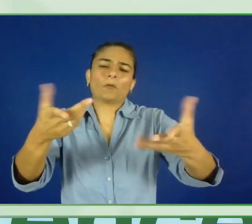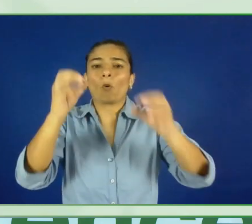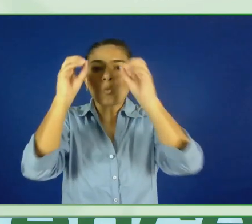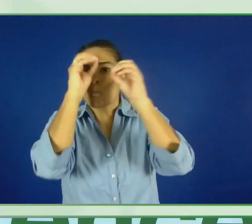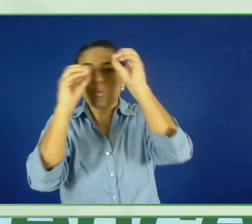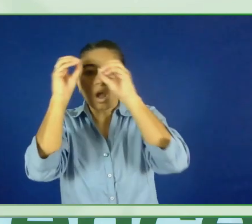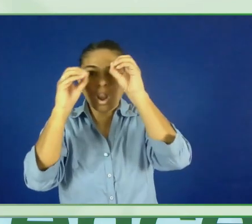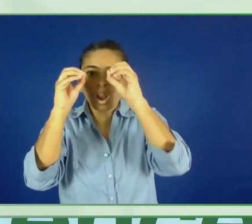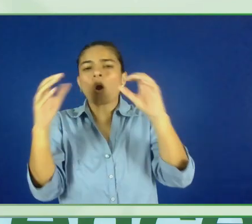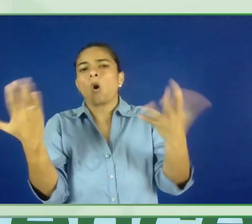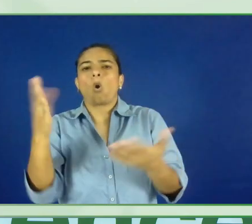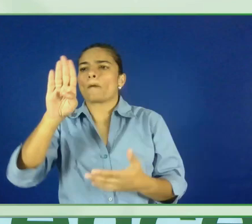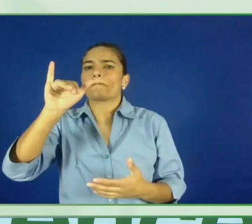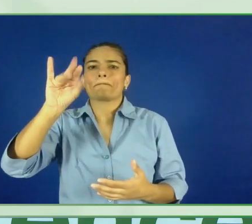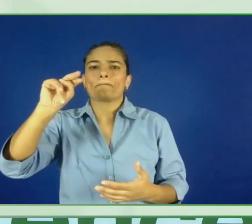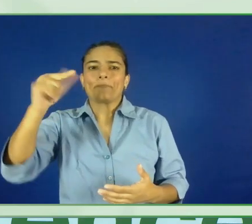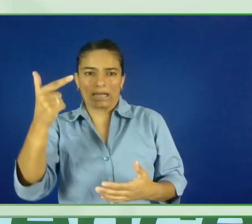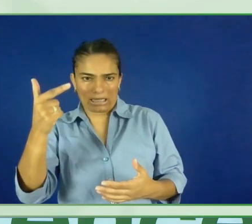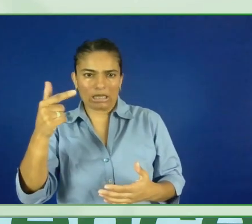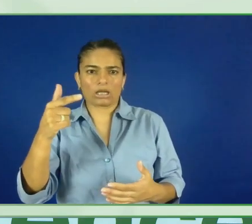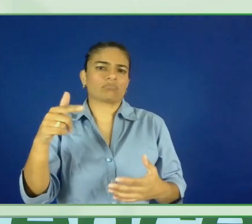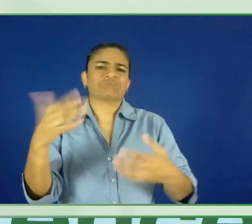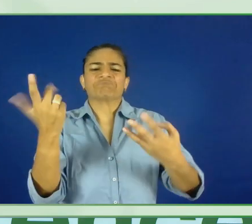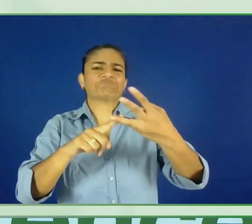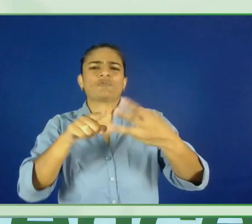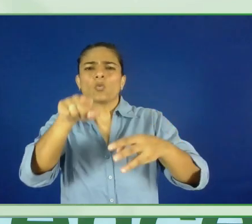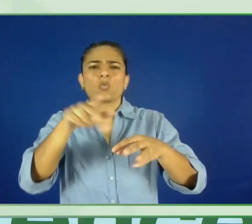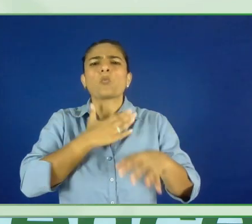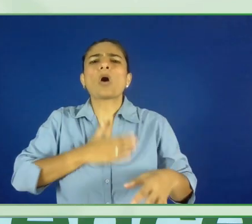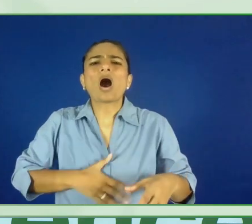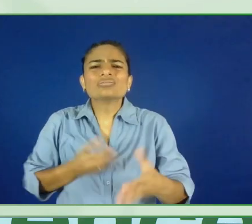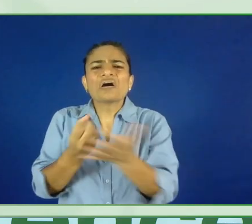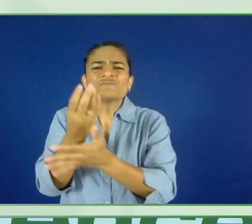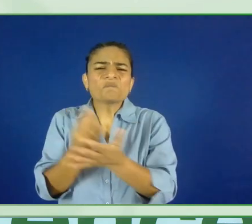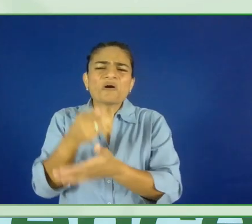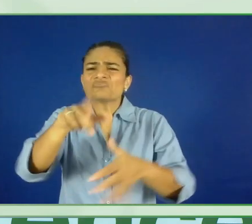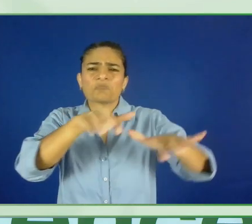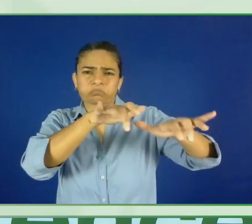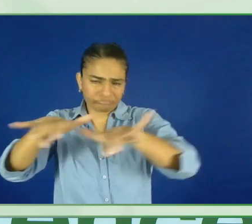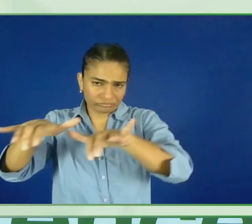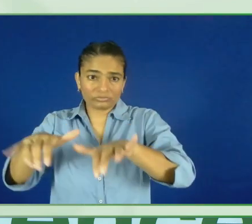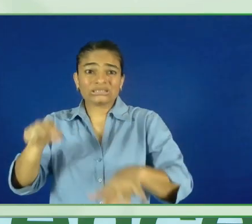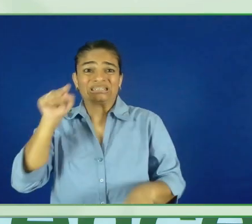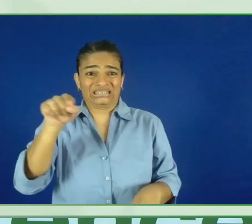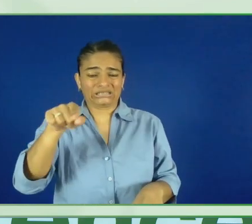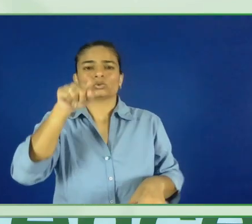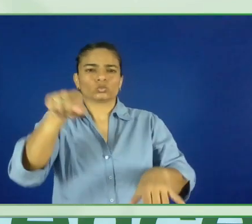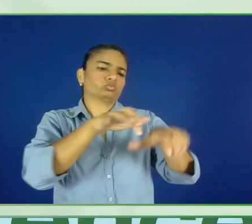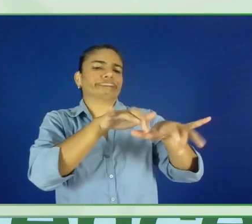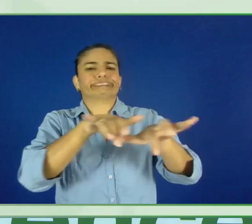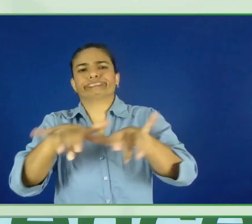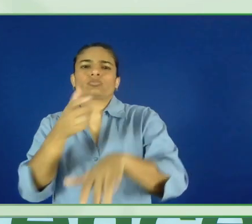of browser search that you are familiar with. In this case, you type in keywords or a question, whatever you do